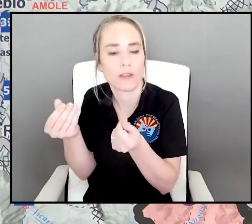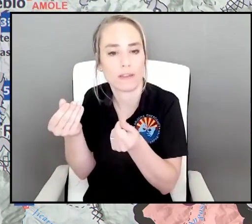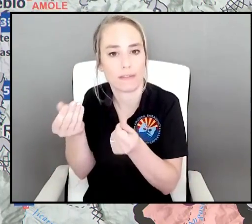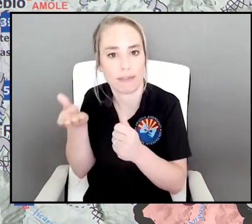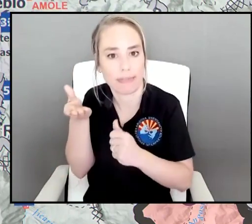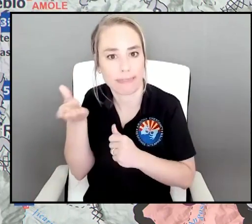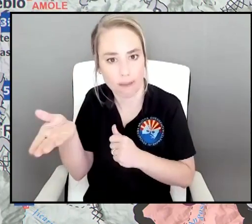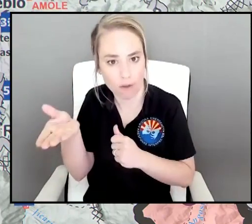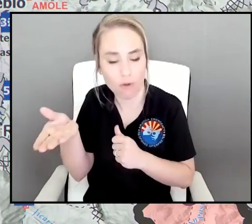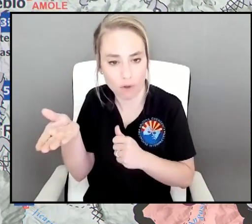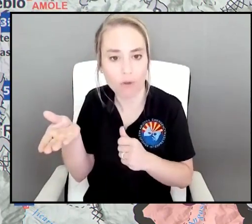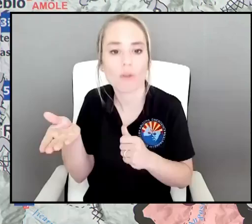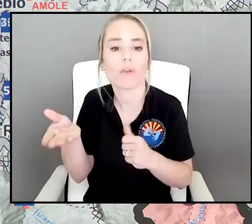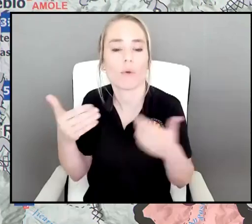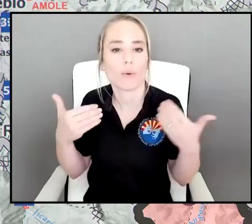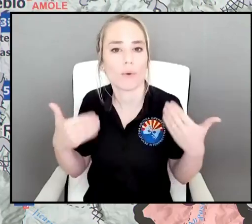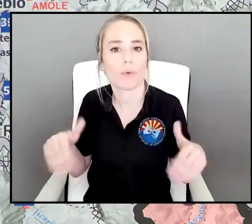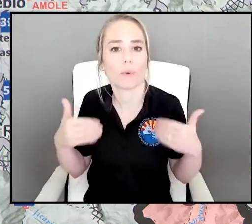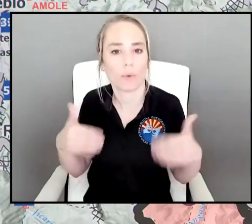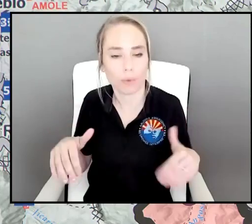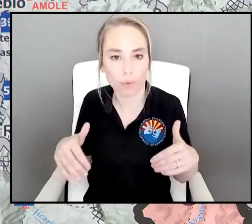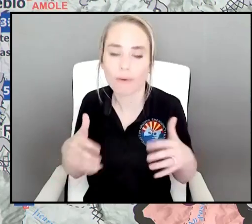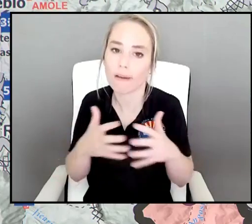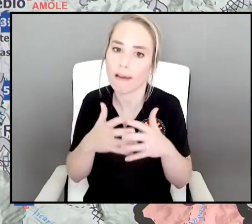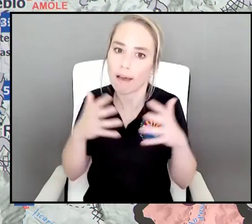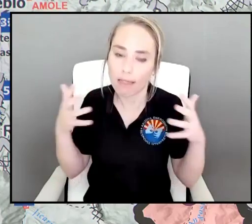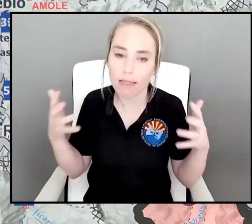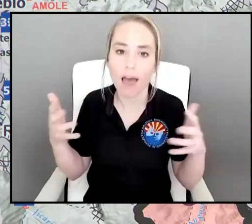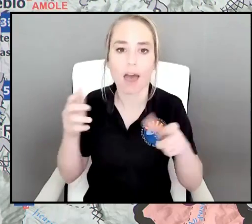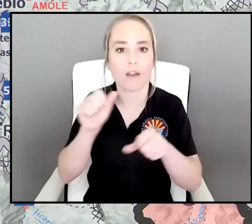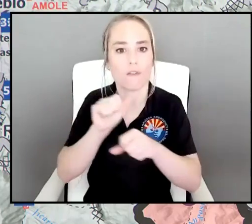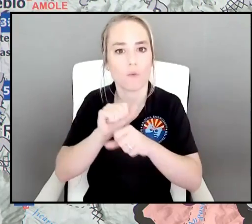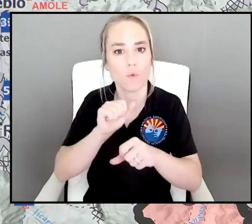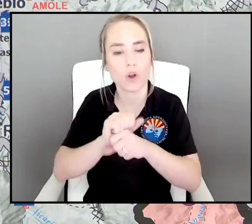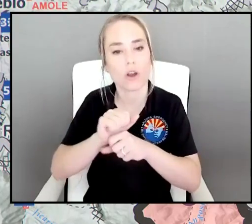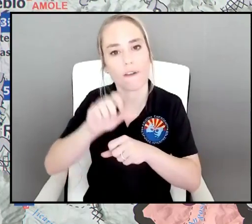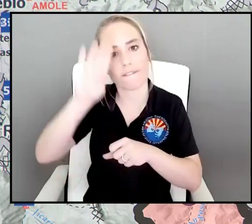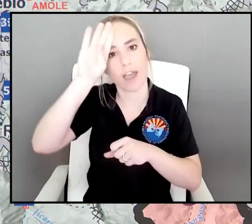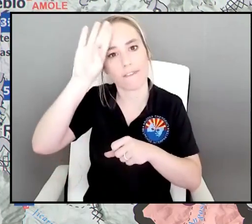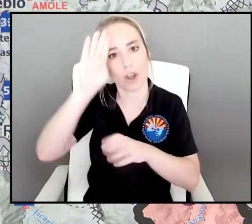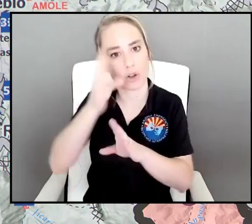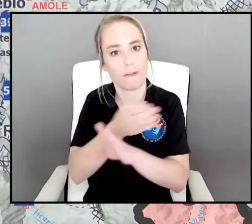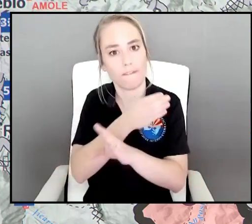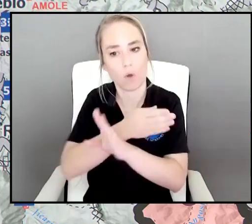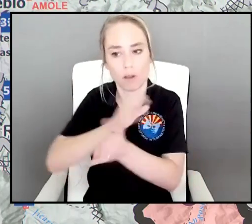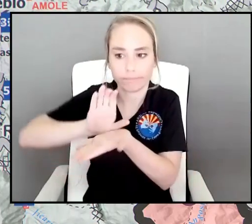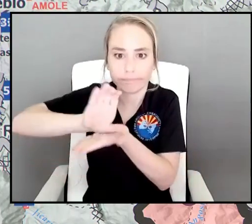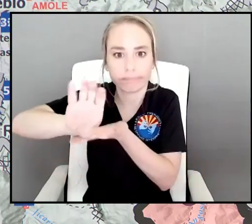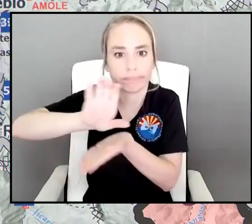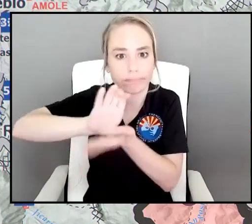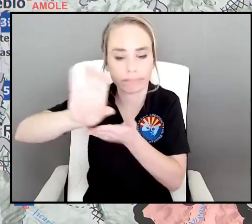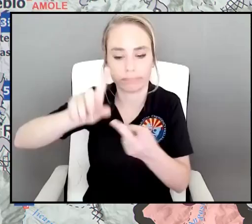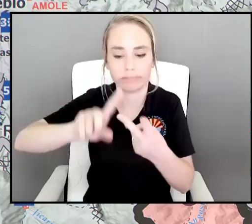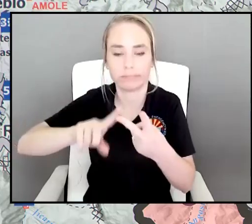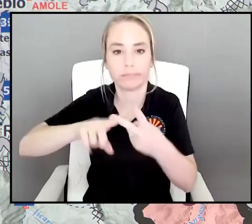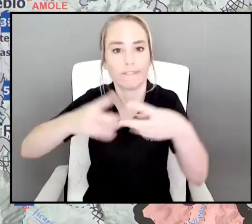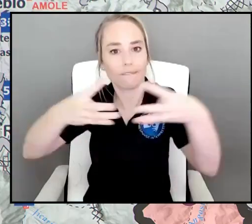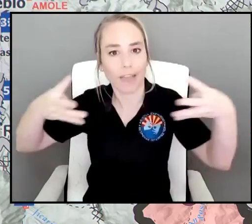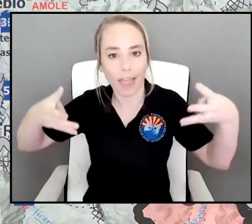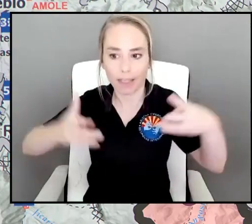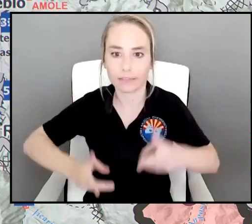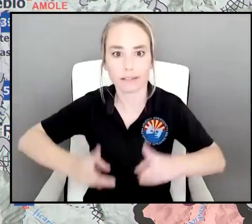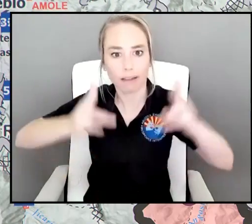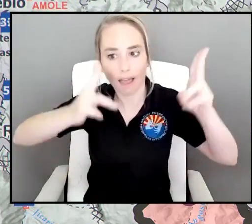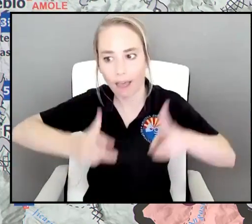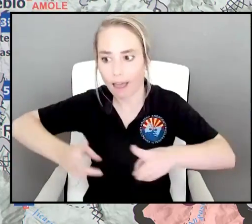lot of stuff that was gone indirect around those houses, dozer line, cut fence, and different